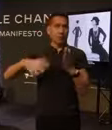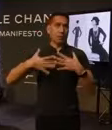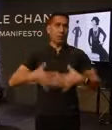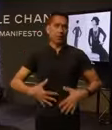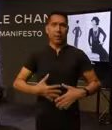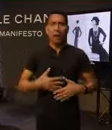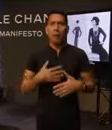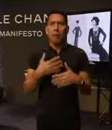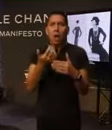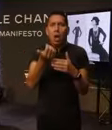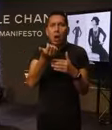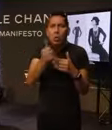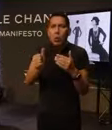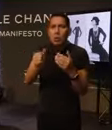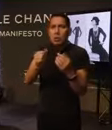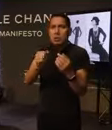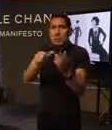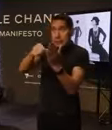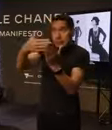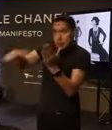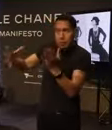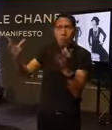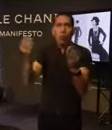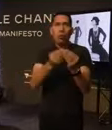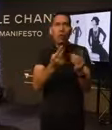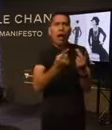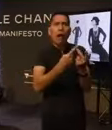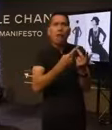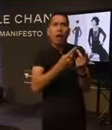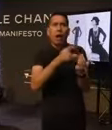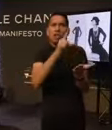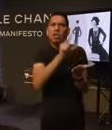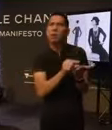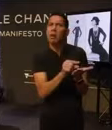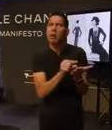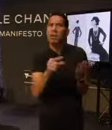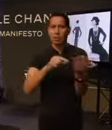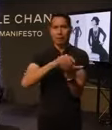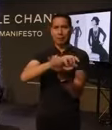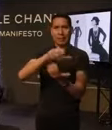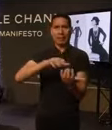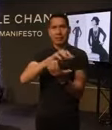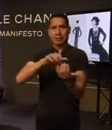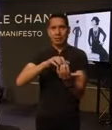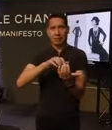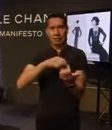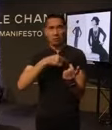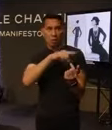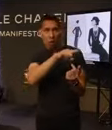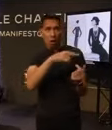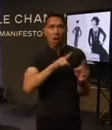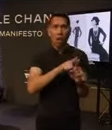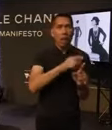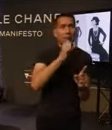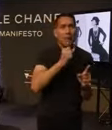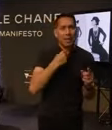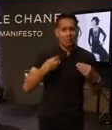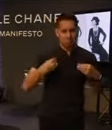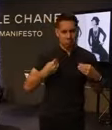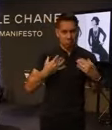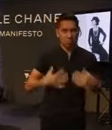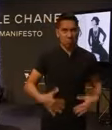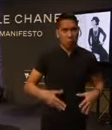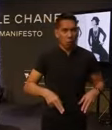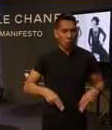other materials that are much cheaper or, you know, thought of in terms of menswear or underwear and things like that. And even